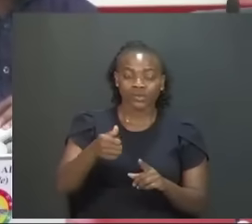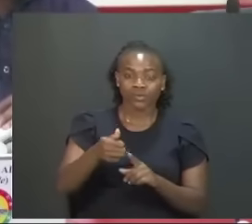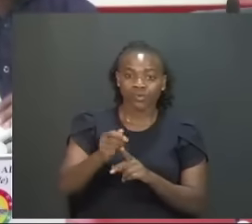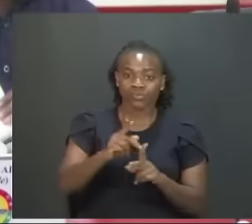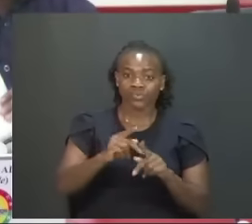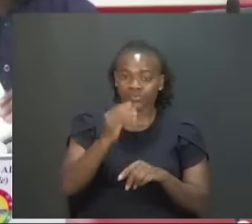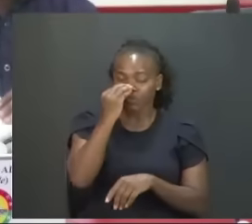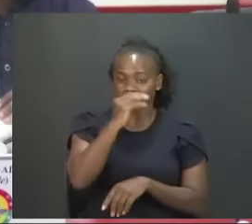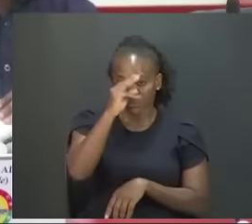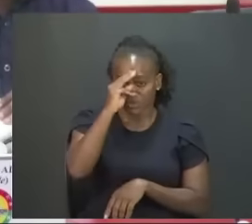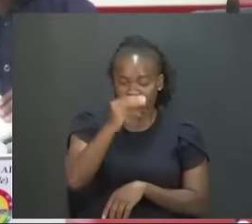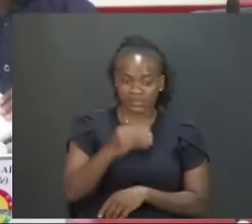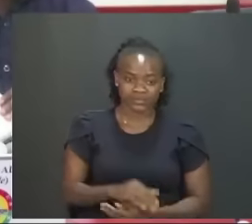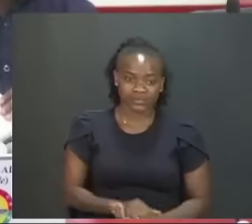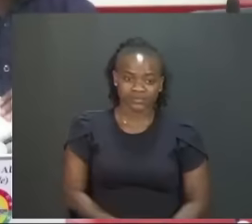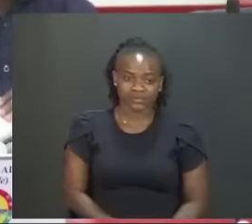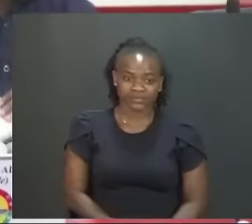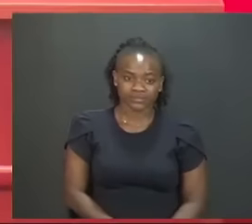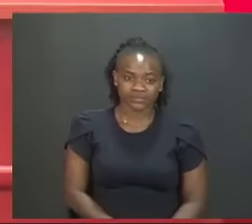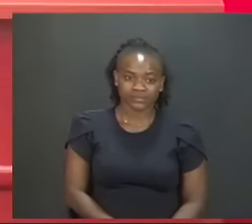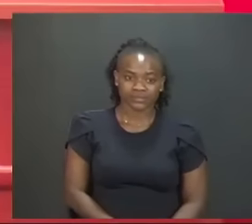Speaker.